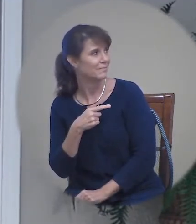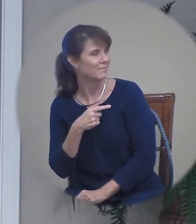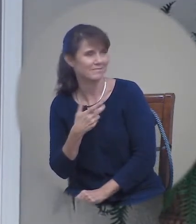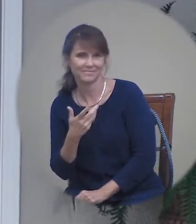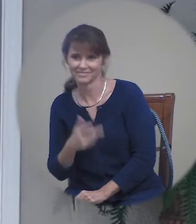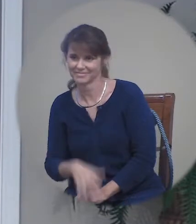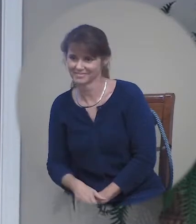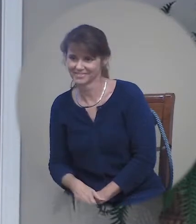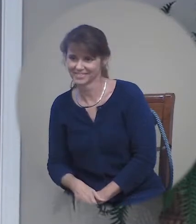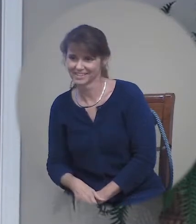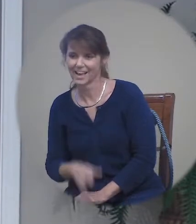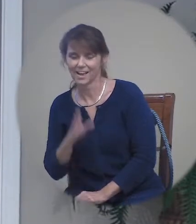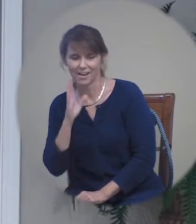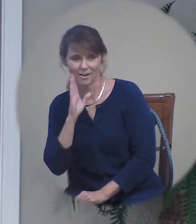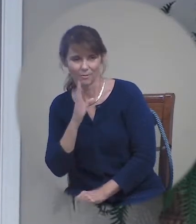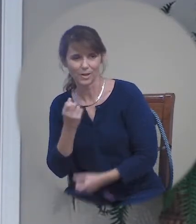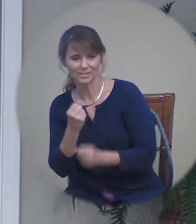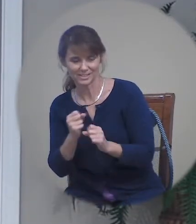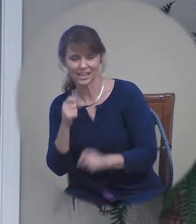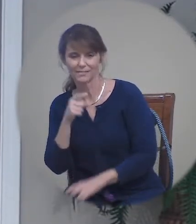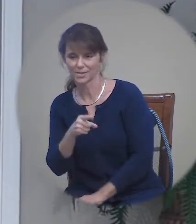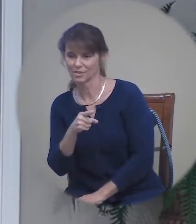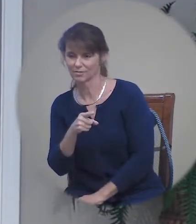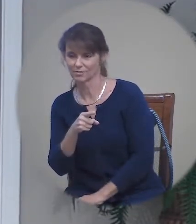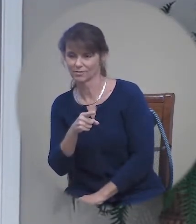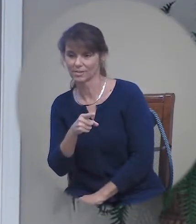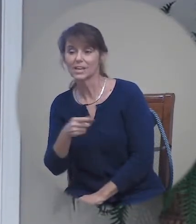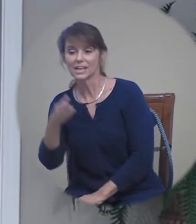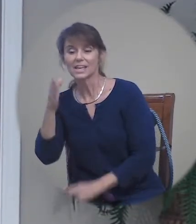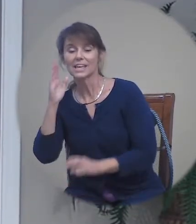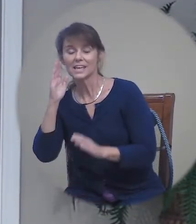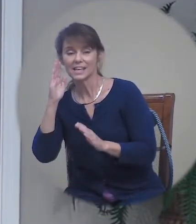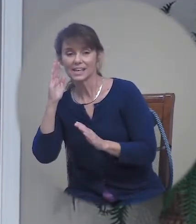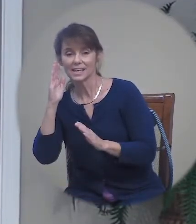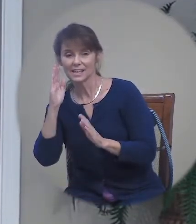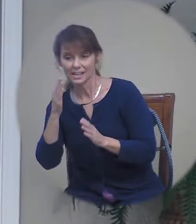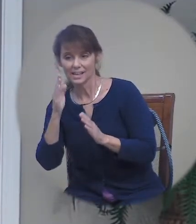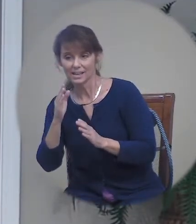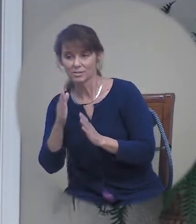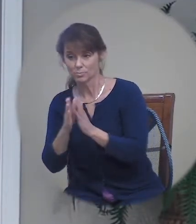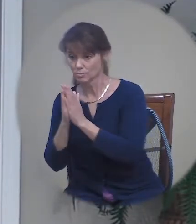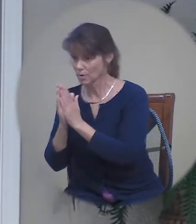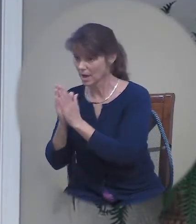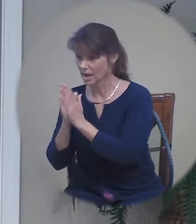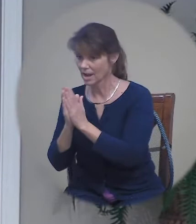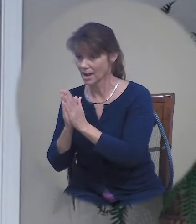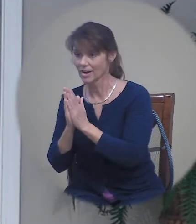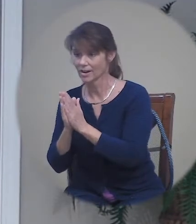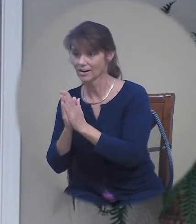from the Lord. Because he not only hears Hezekiah's prayer, he sees his